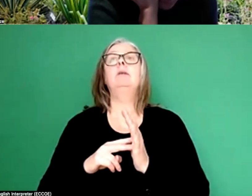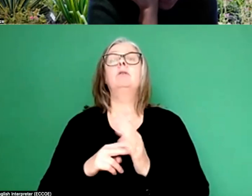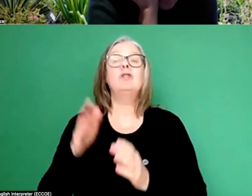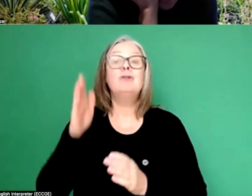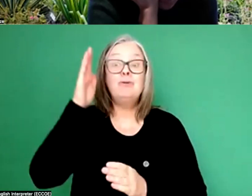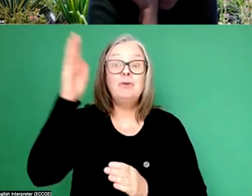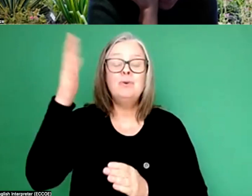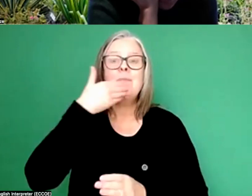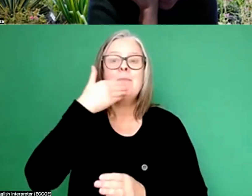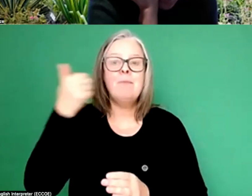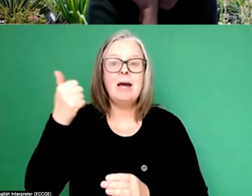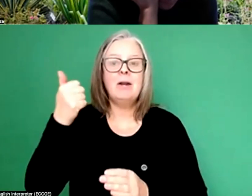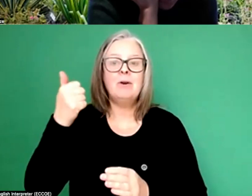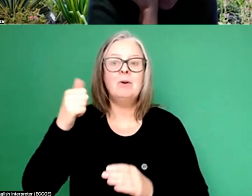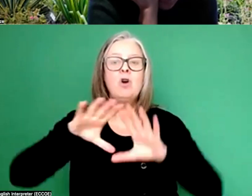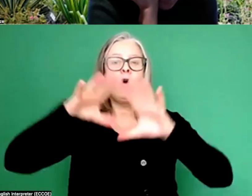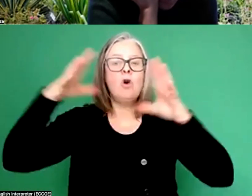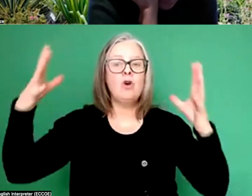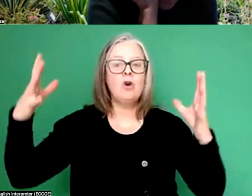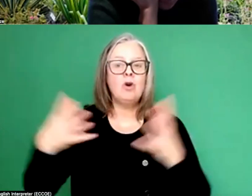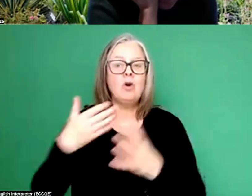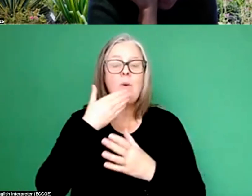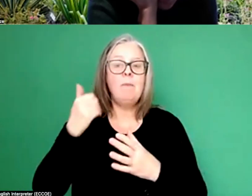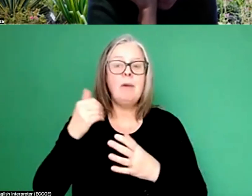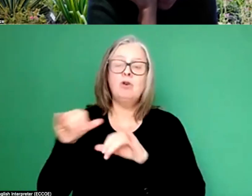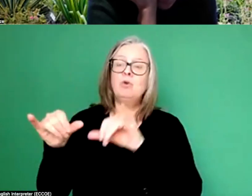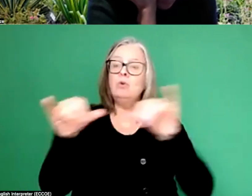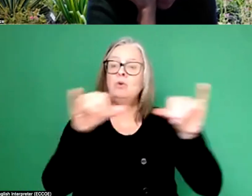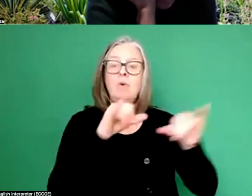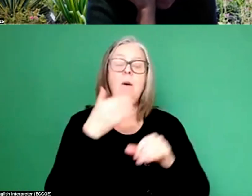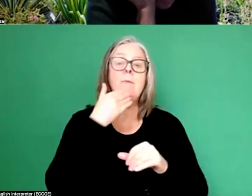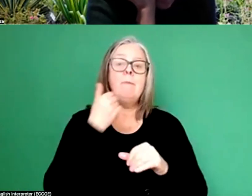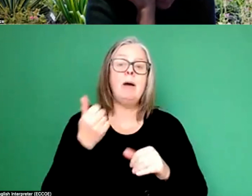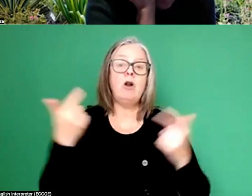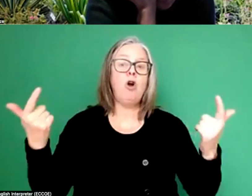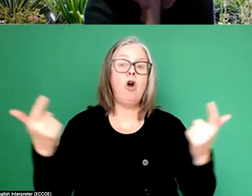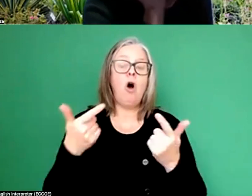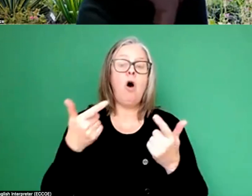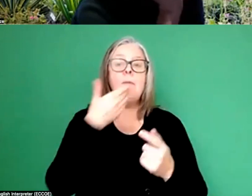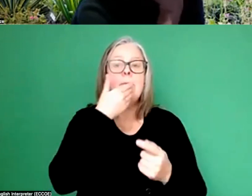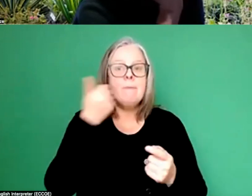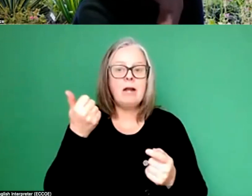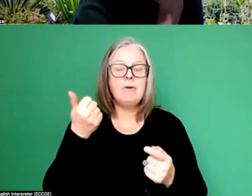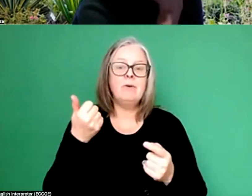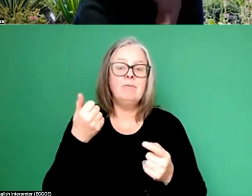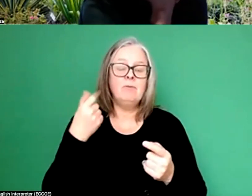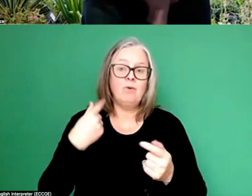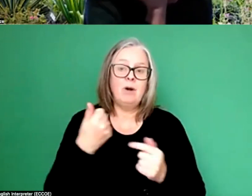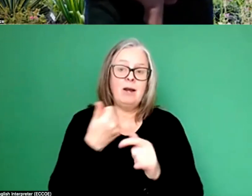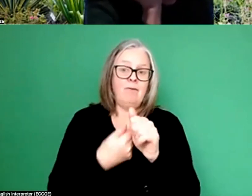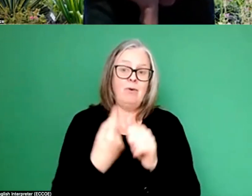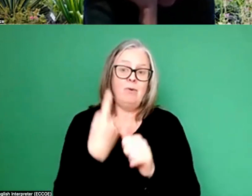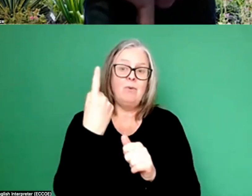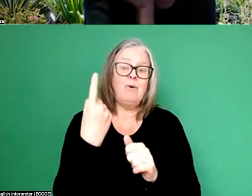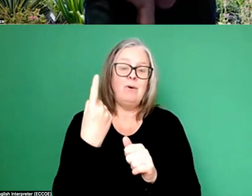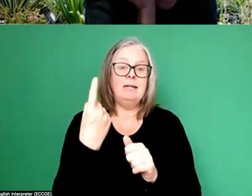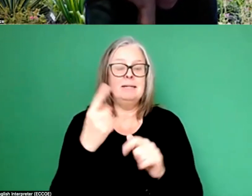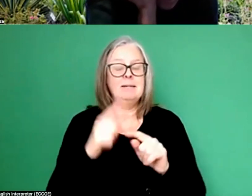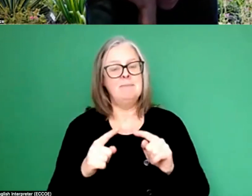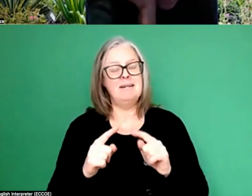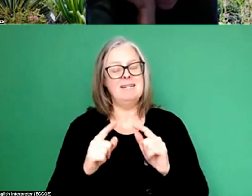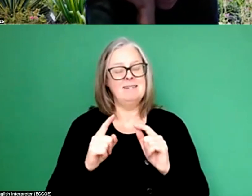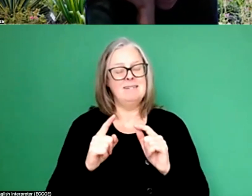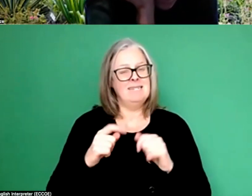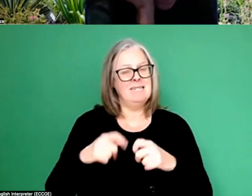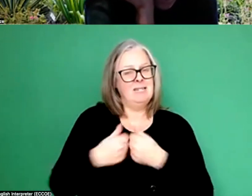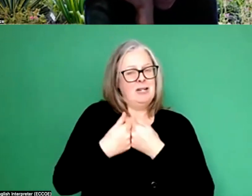globally better universally better better for everybody. And it's, and little bit tricky to imagine how that